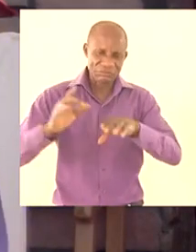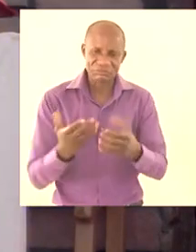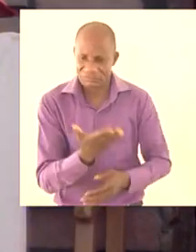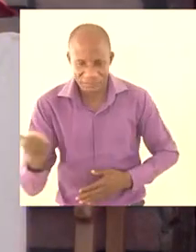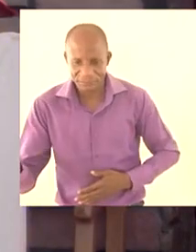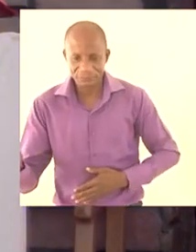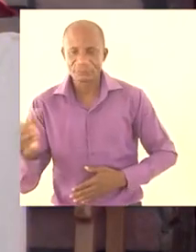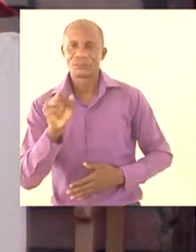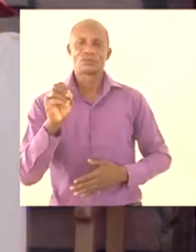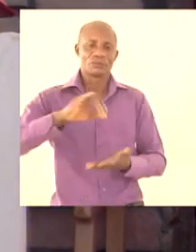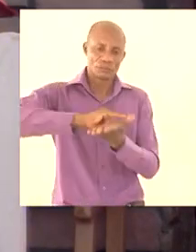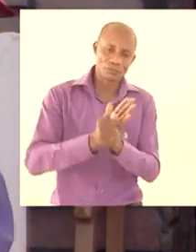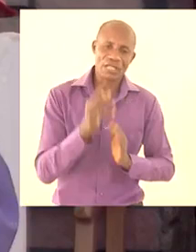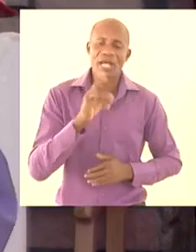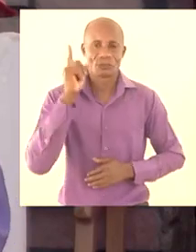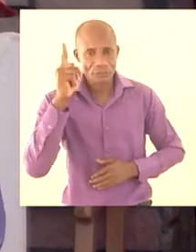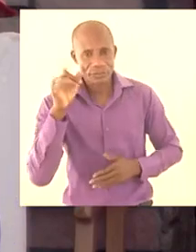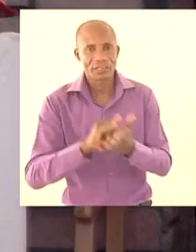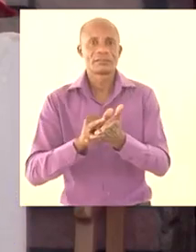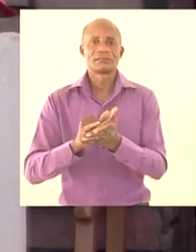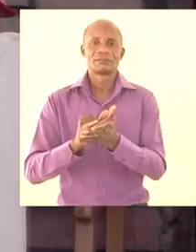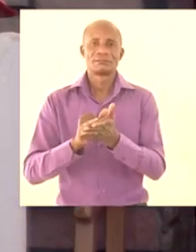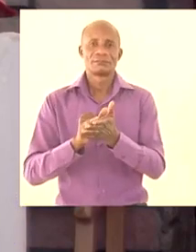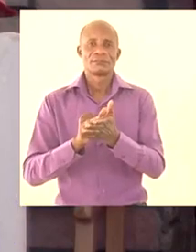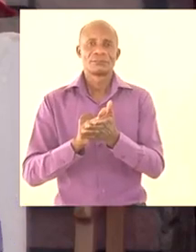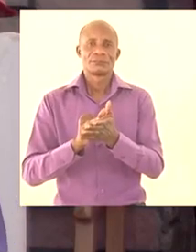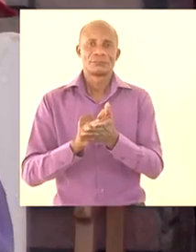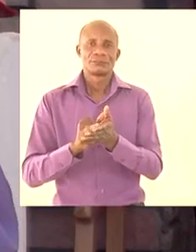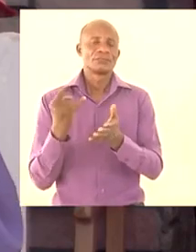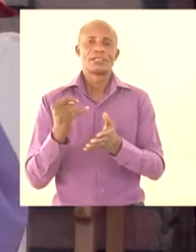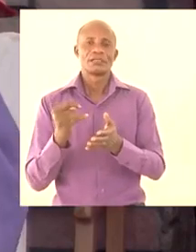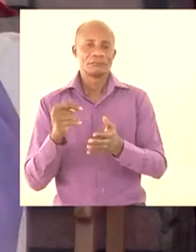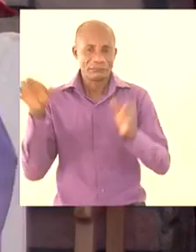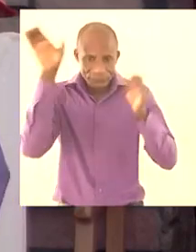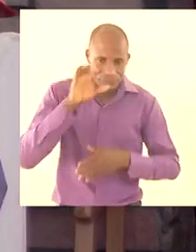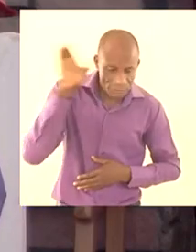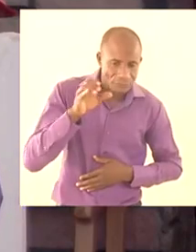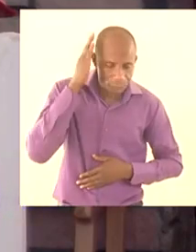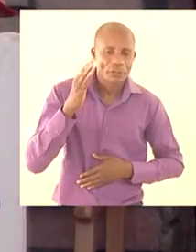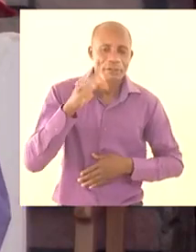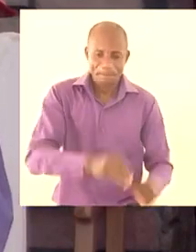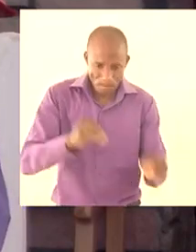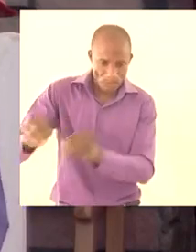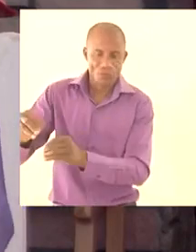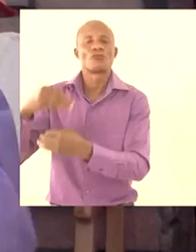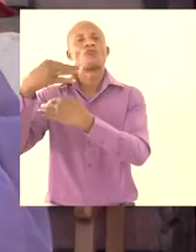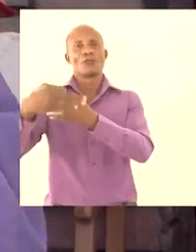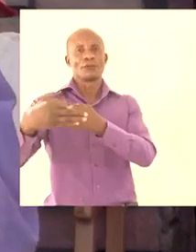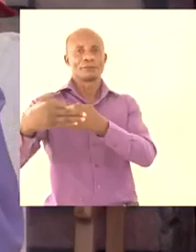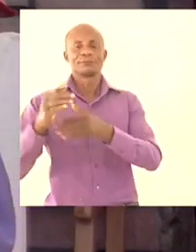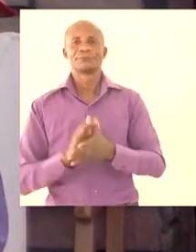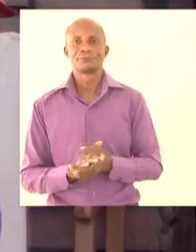all kinds of things. So those are the ones that the companies that are doing this will put forward. Now I'm